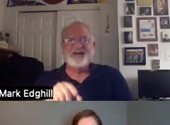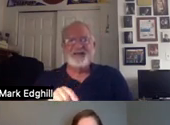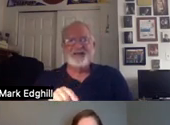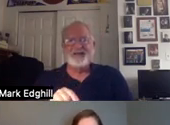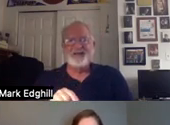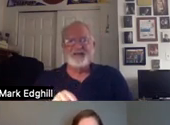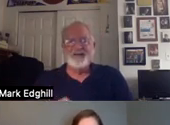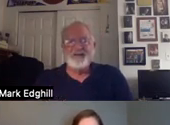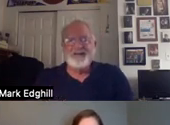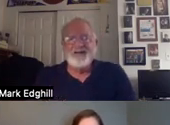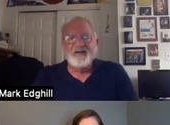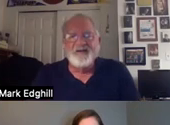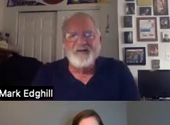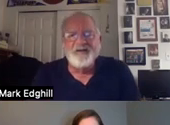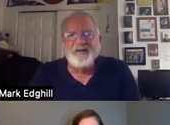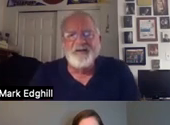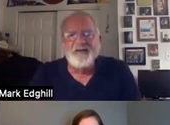Okay.